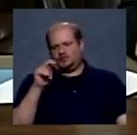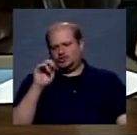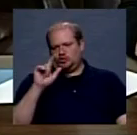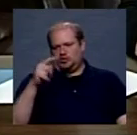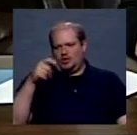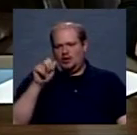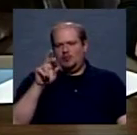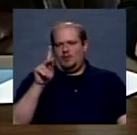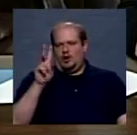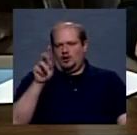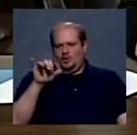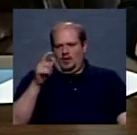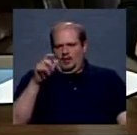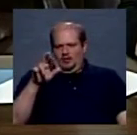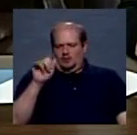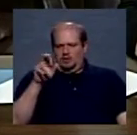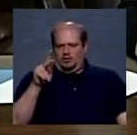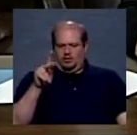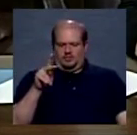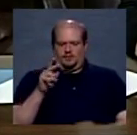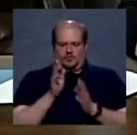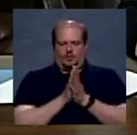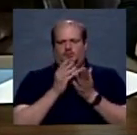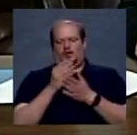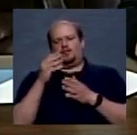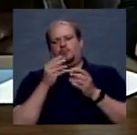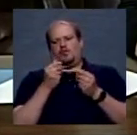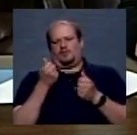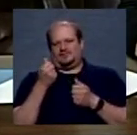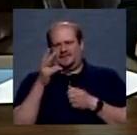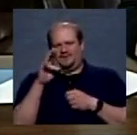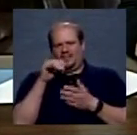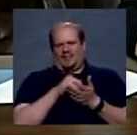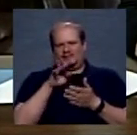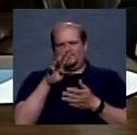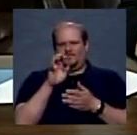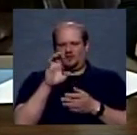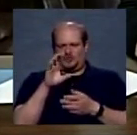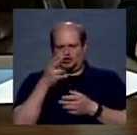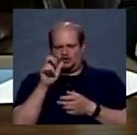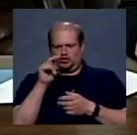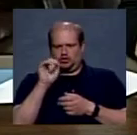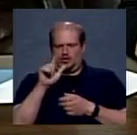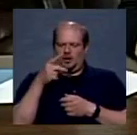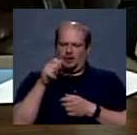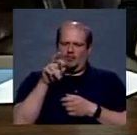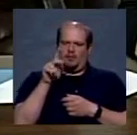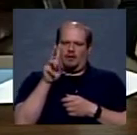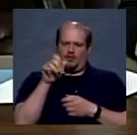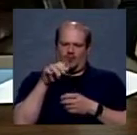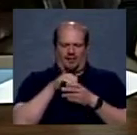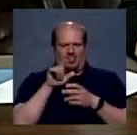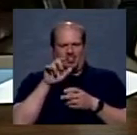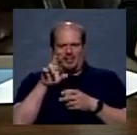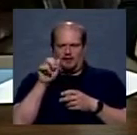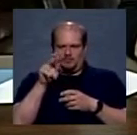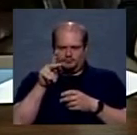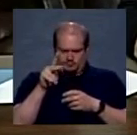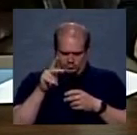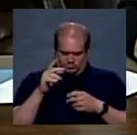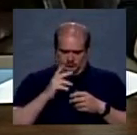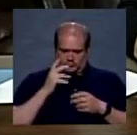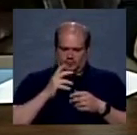Rock, Arkansas, and an ordinance reclassifying property located at 17,400 Chenal Parkway in the city of Little Rock, Arkansas, amending the official